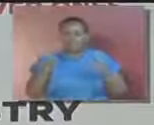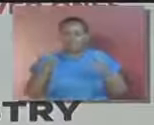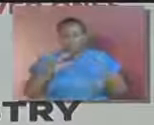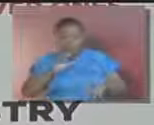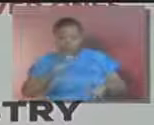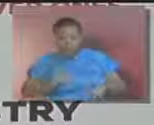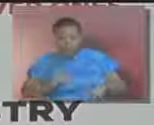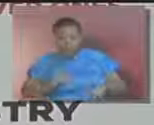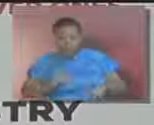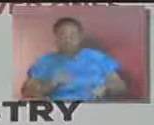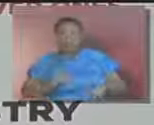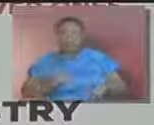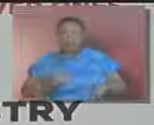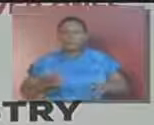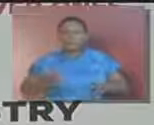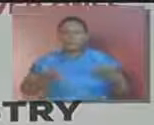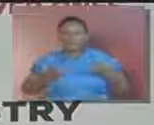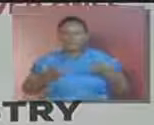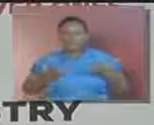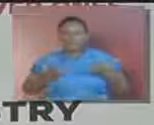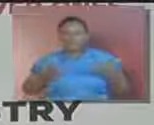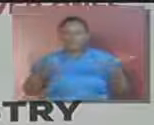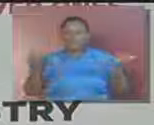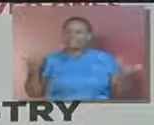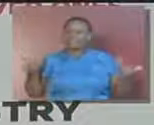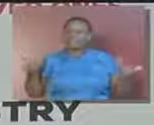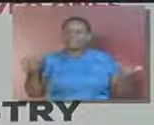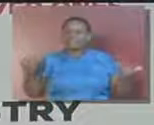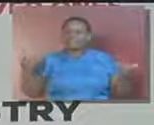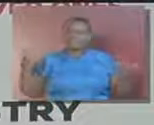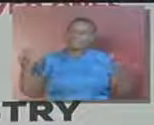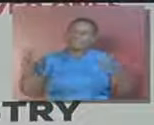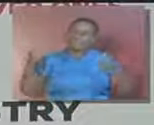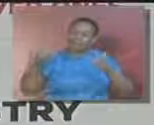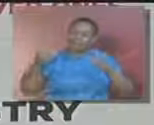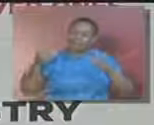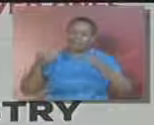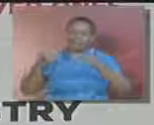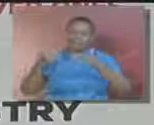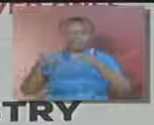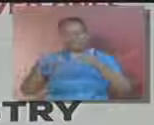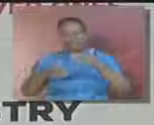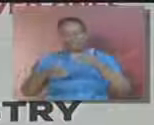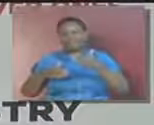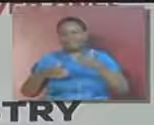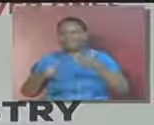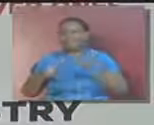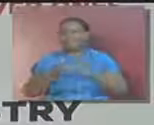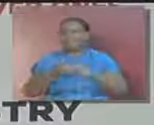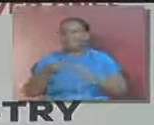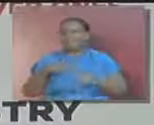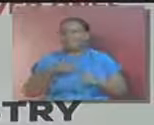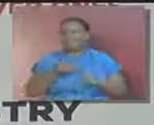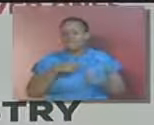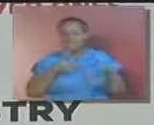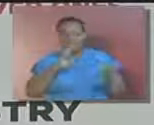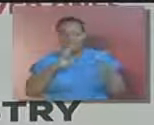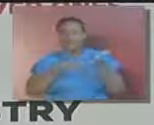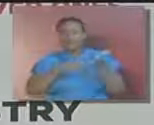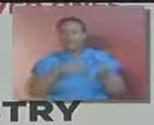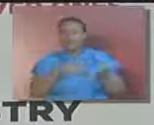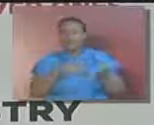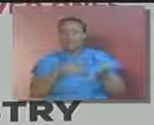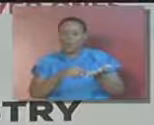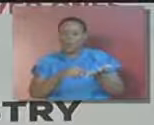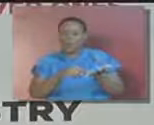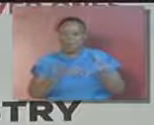we report on an elderly person in a home with or without vaccination